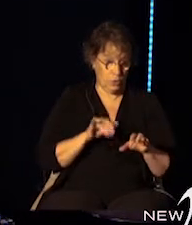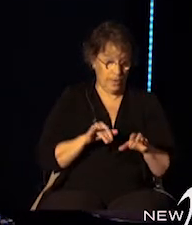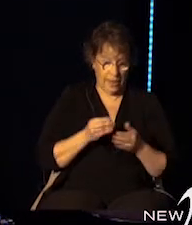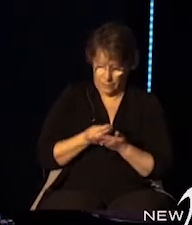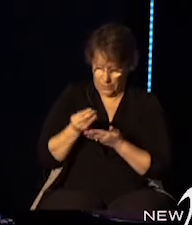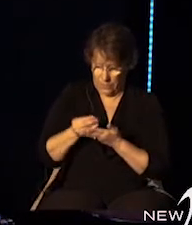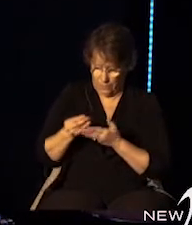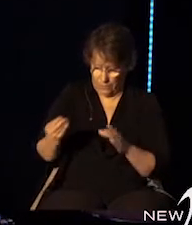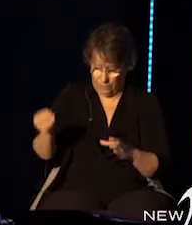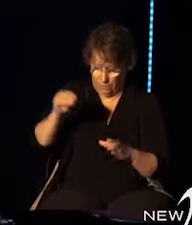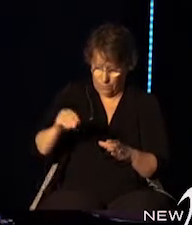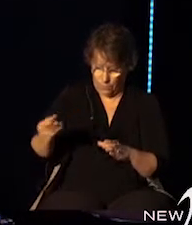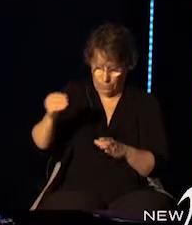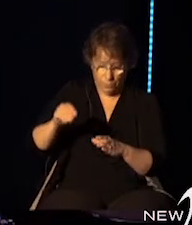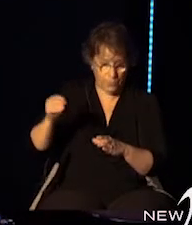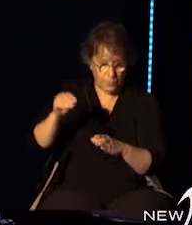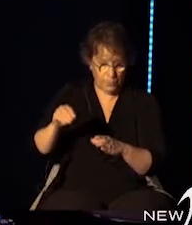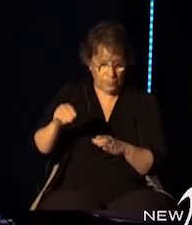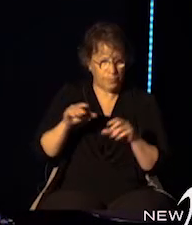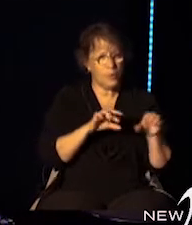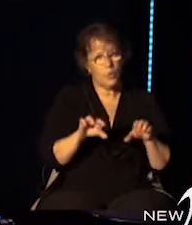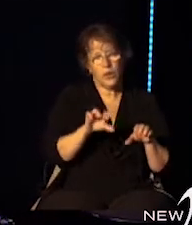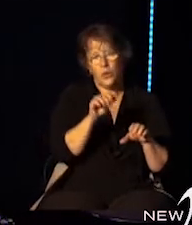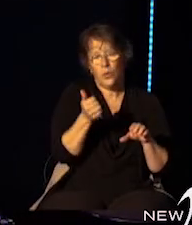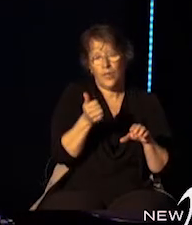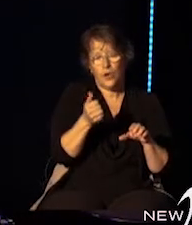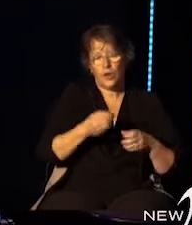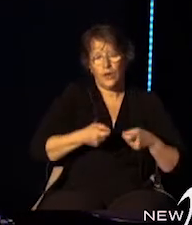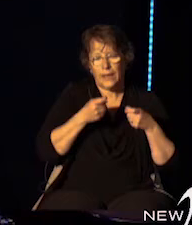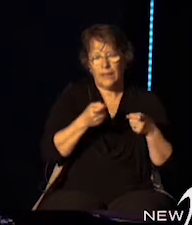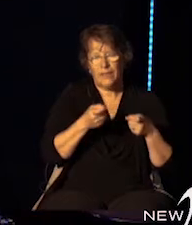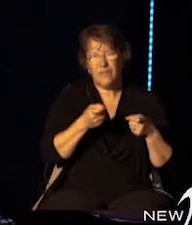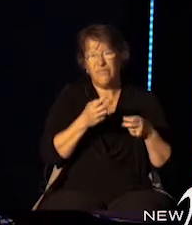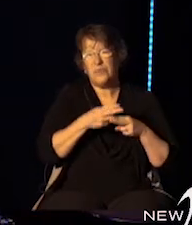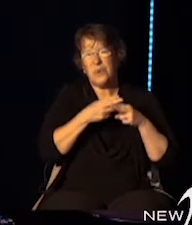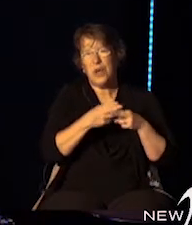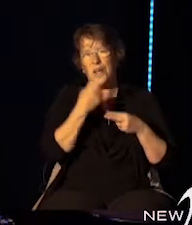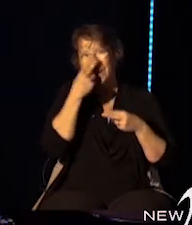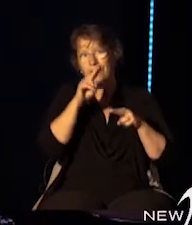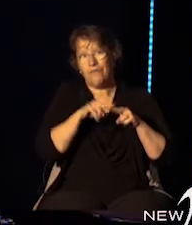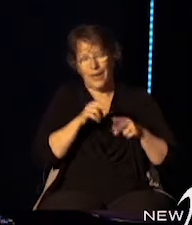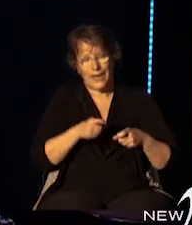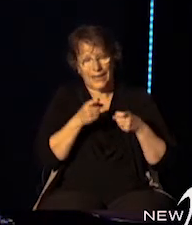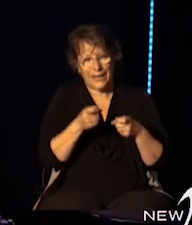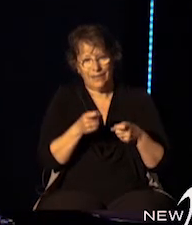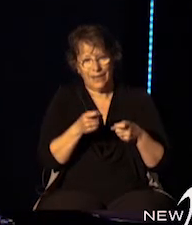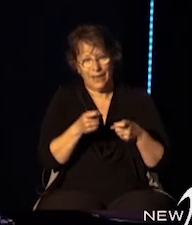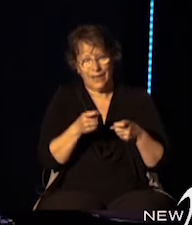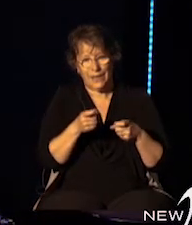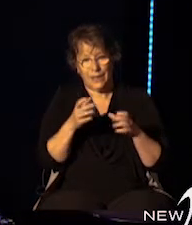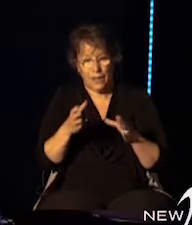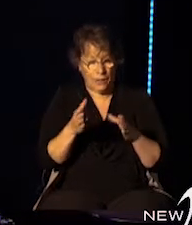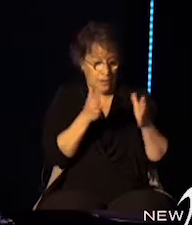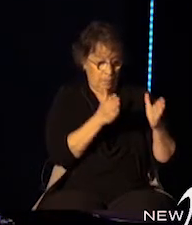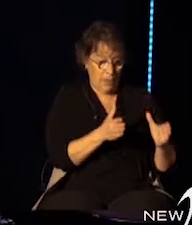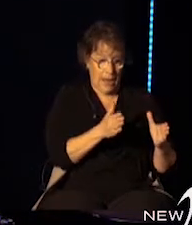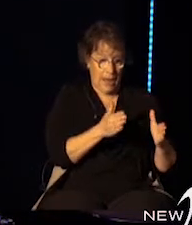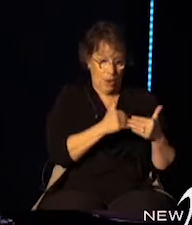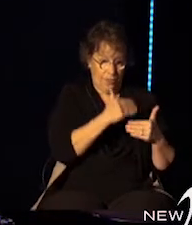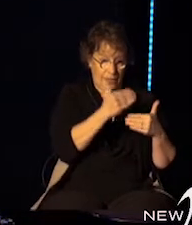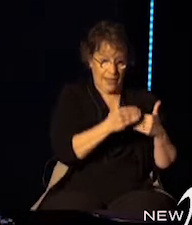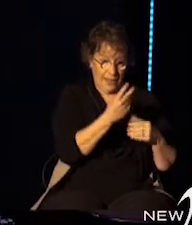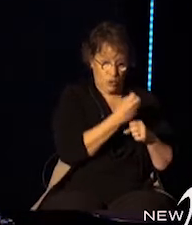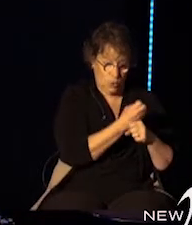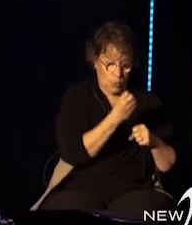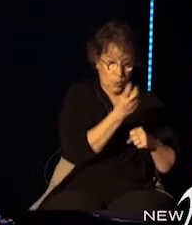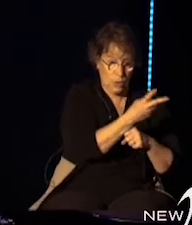We do some other giving, kind of what we call fun giving. But in these next 2 years, Kelsey and I are